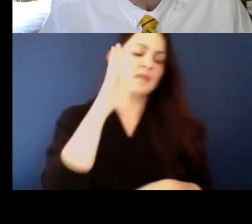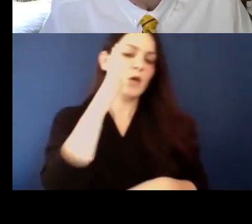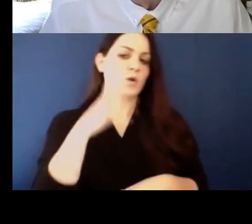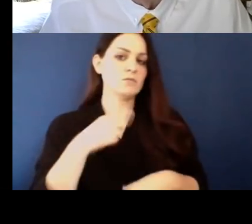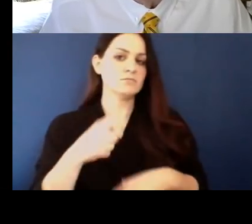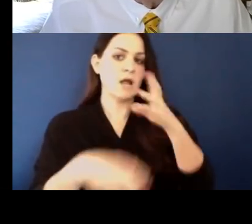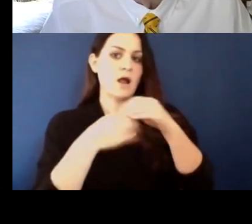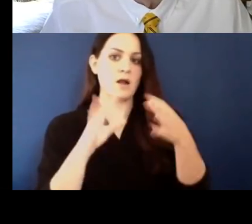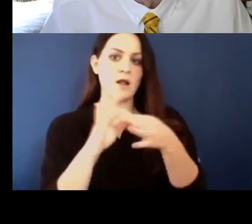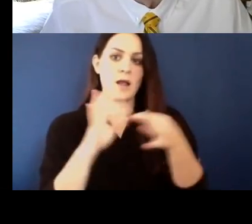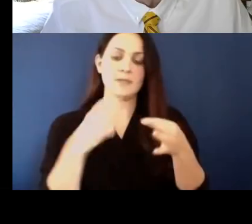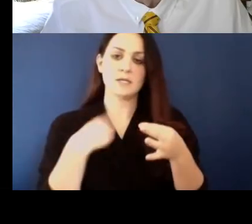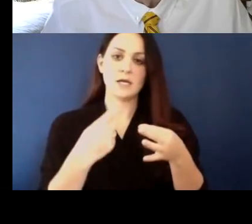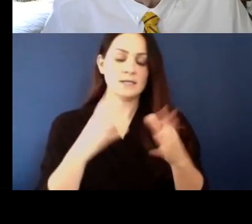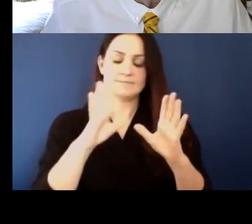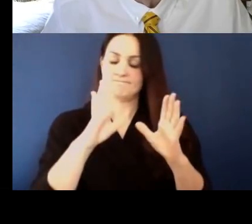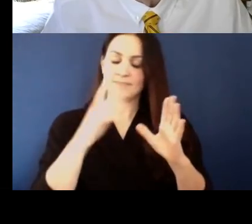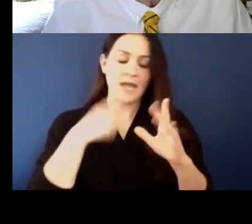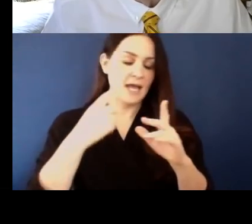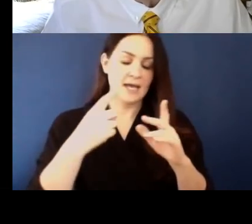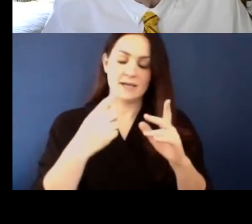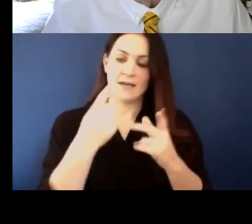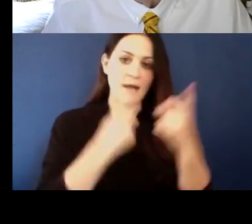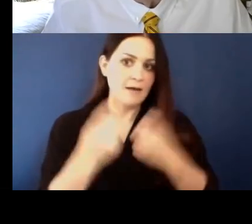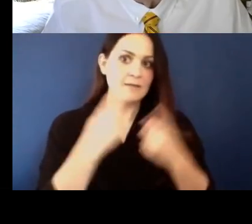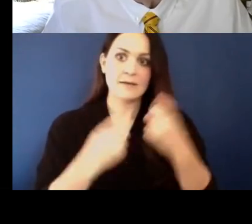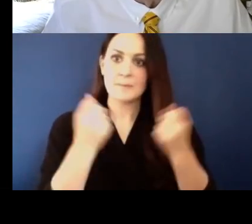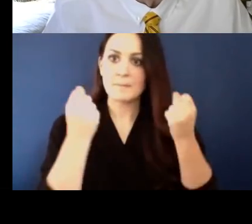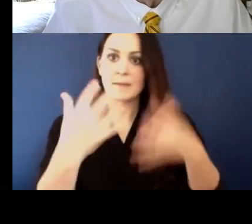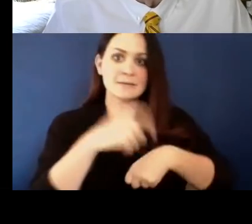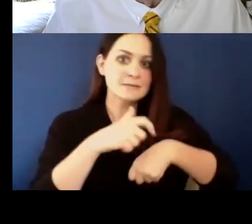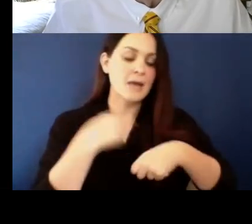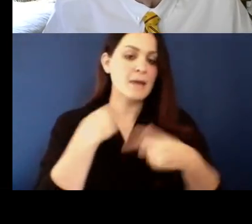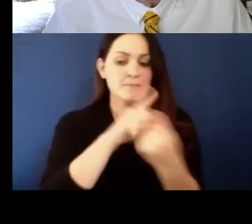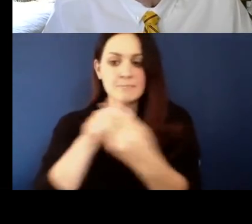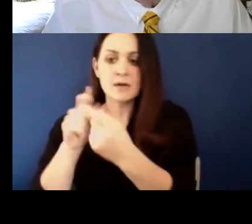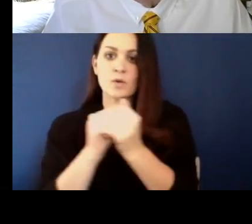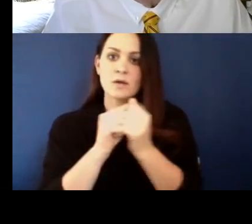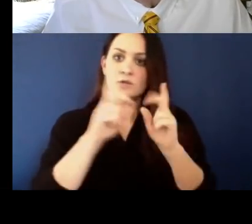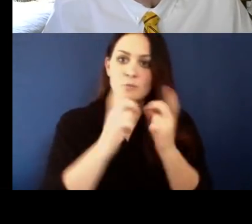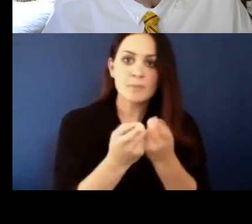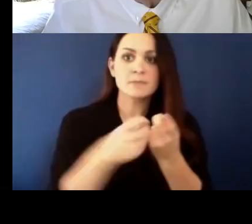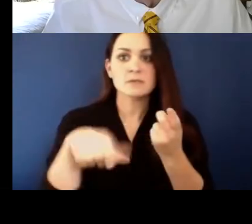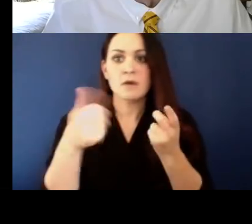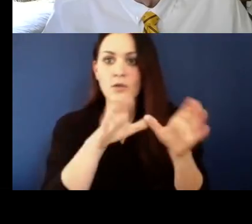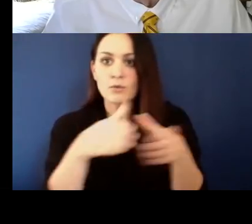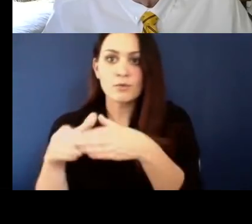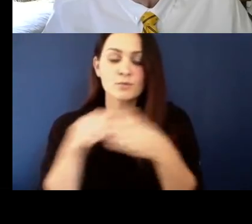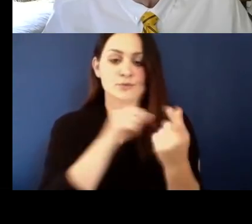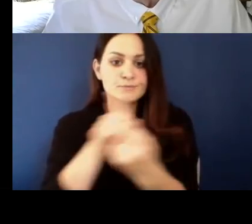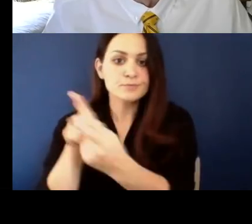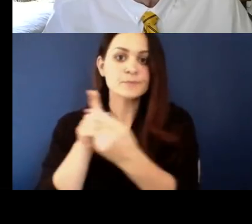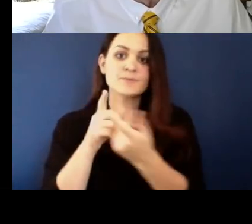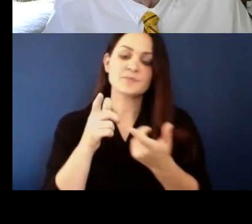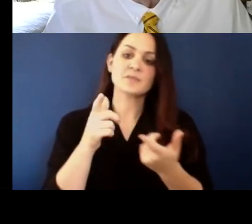that. I have heard that many, many times. I'm trying to meet with the departments and other groups. And that has